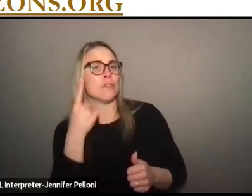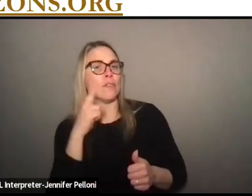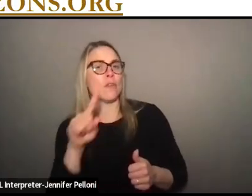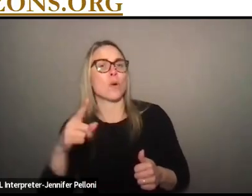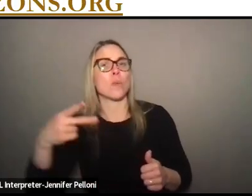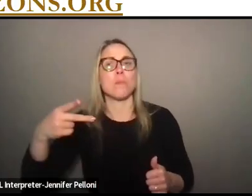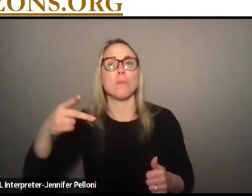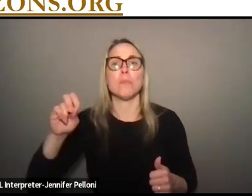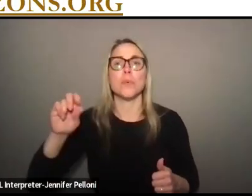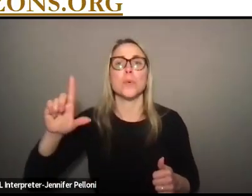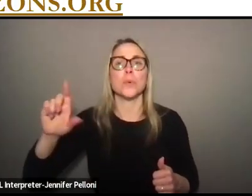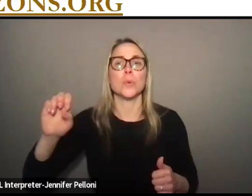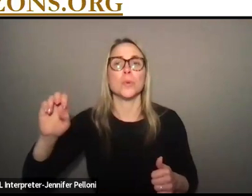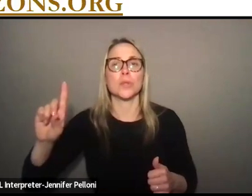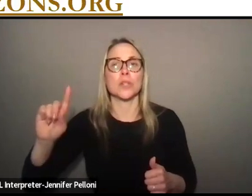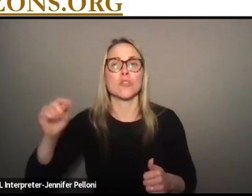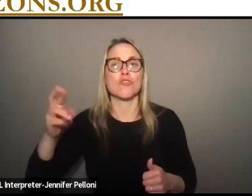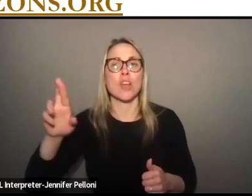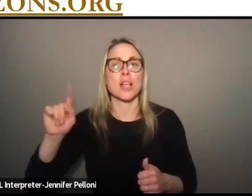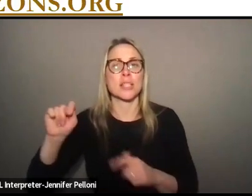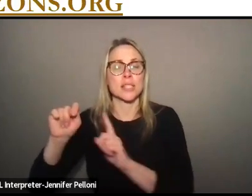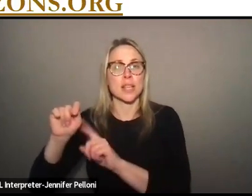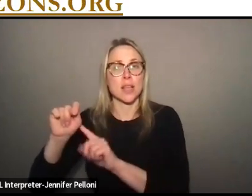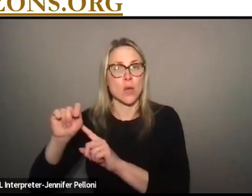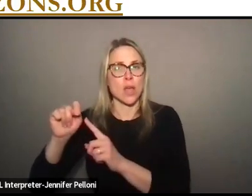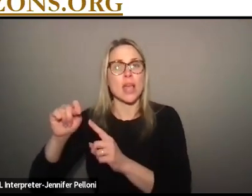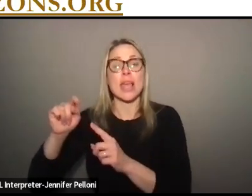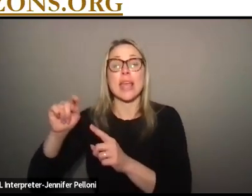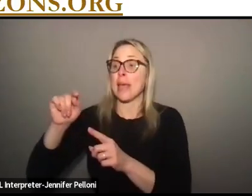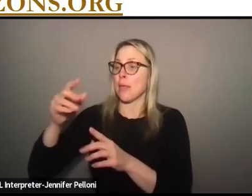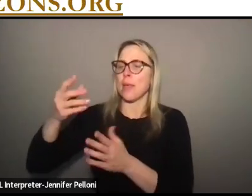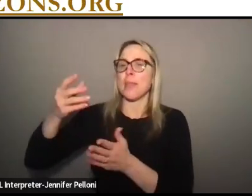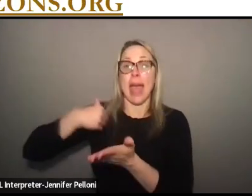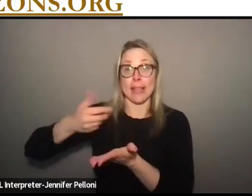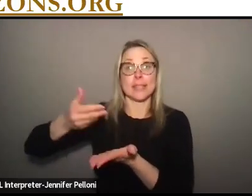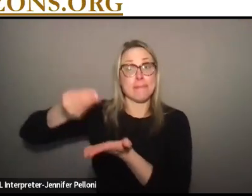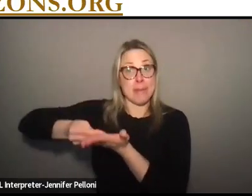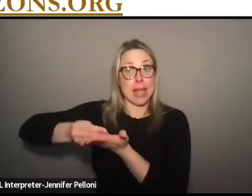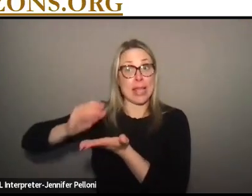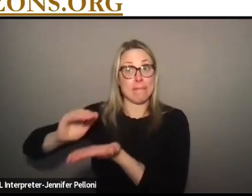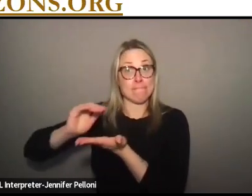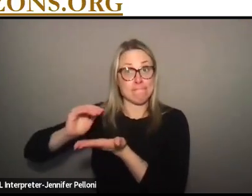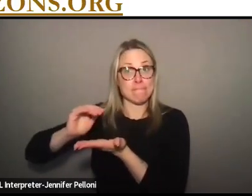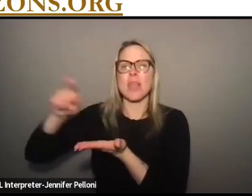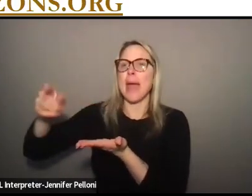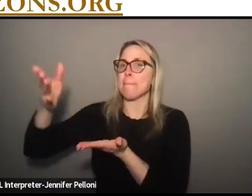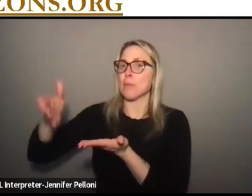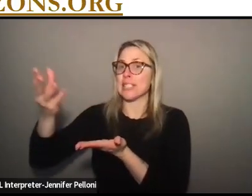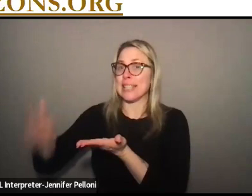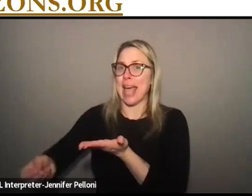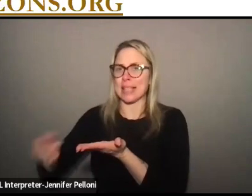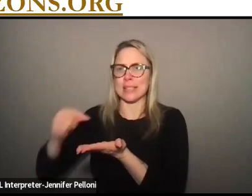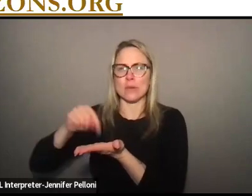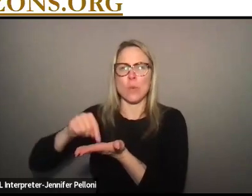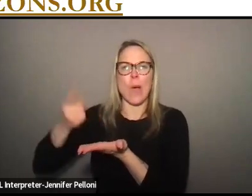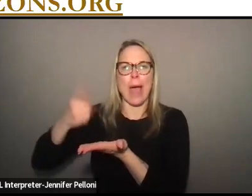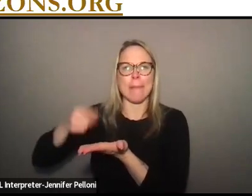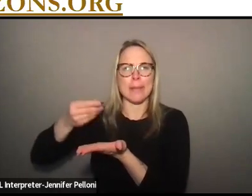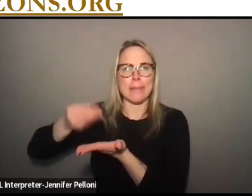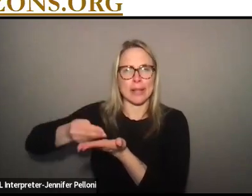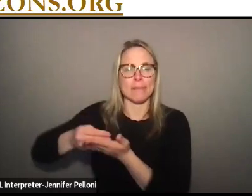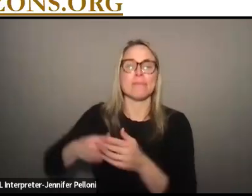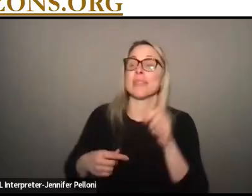pool trust, what happens to the money after someone dies? It depends upon whether it's a third party. A